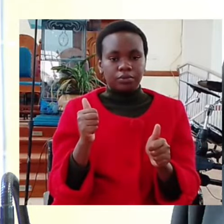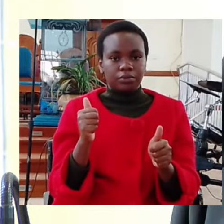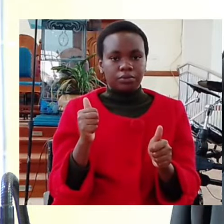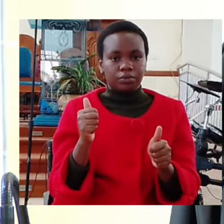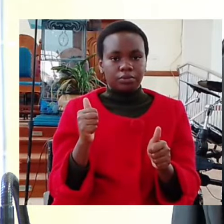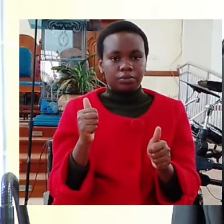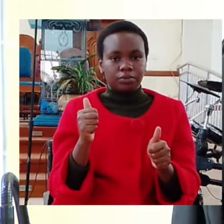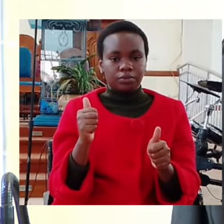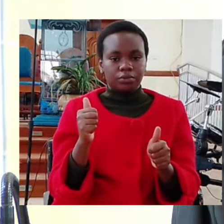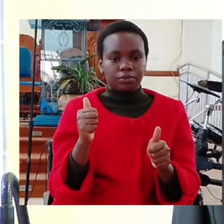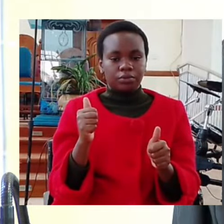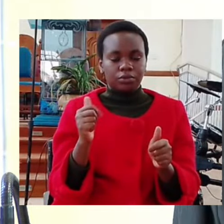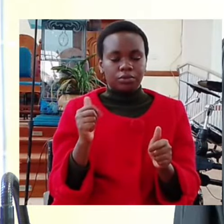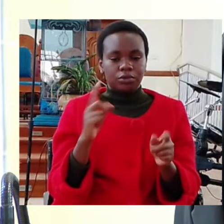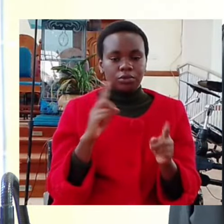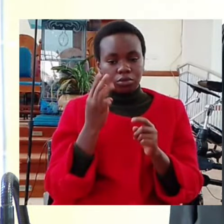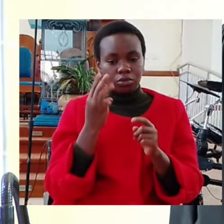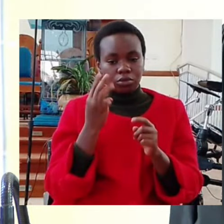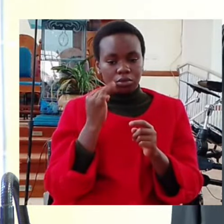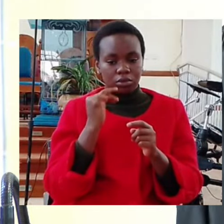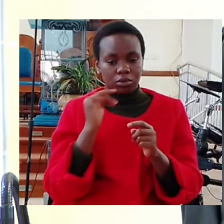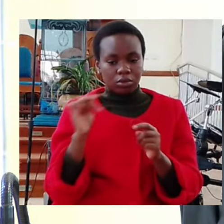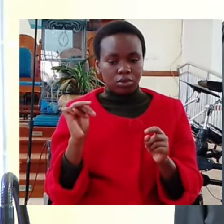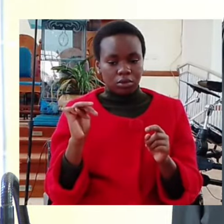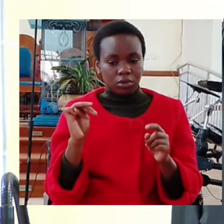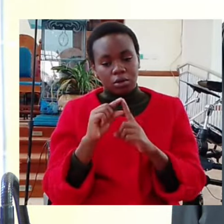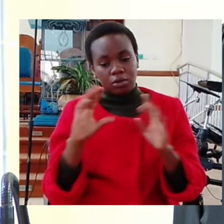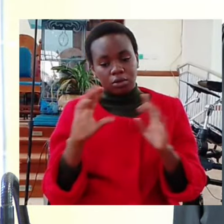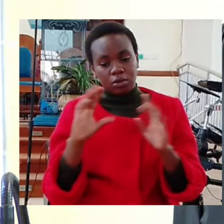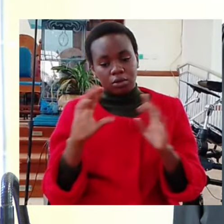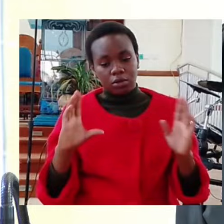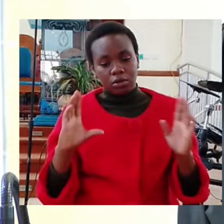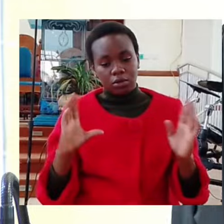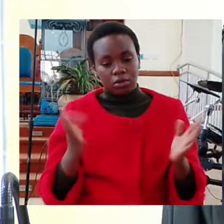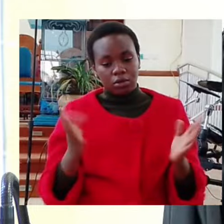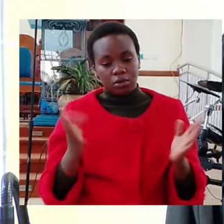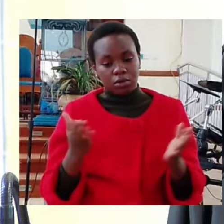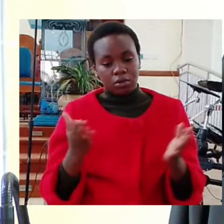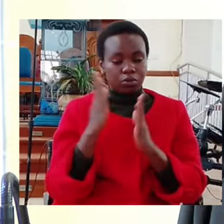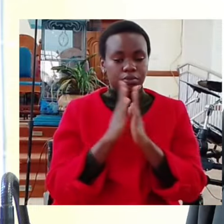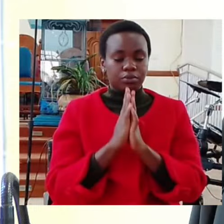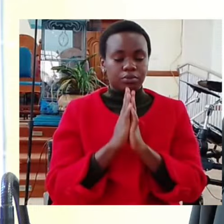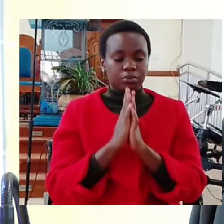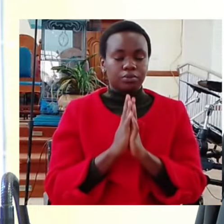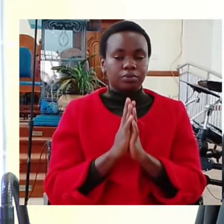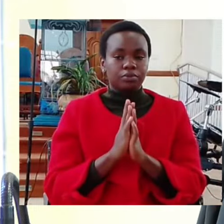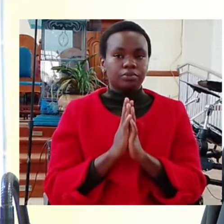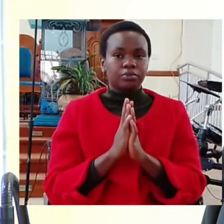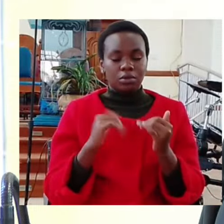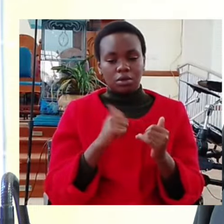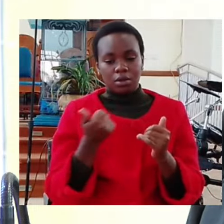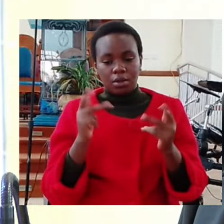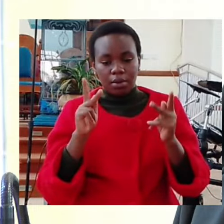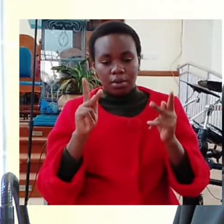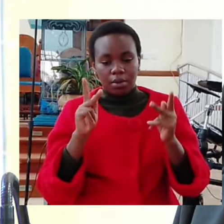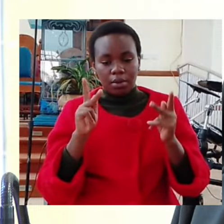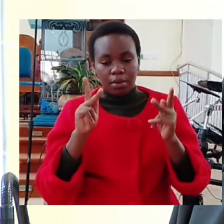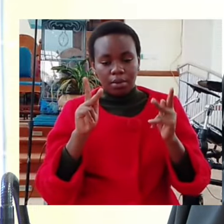Speak to them words of encouragement through prayer. Ona koro mwana waku ni munyui njohi na ni